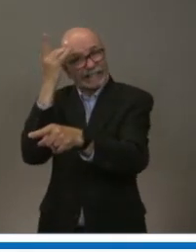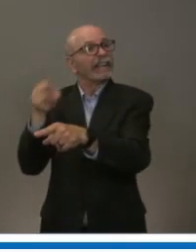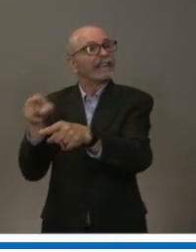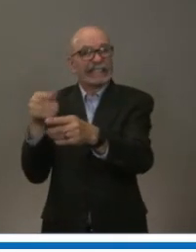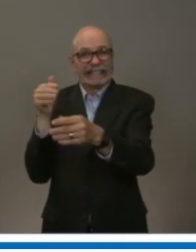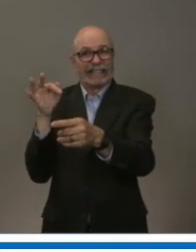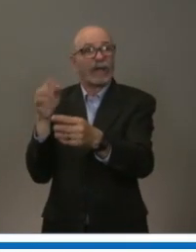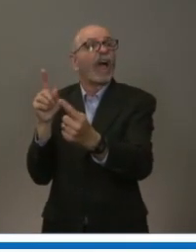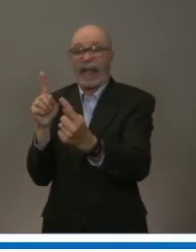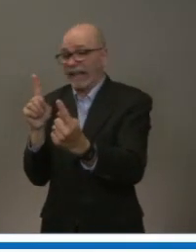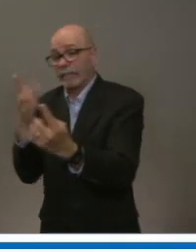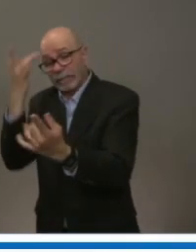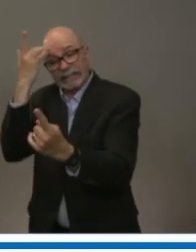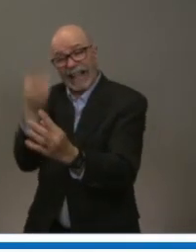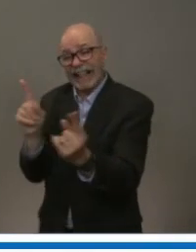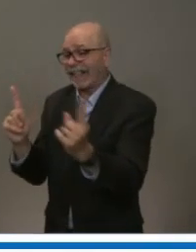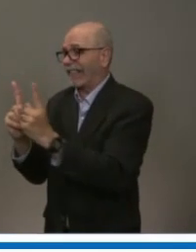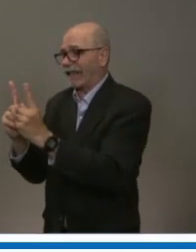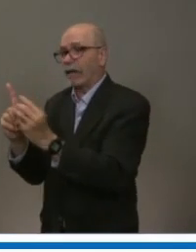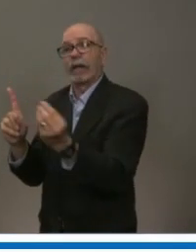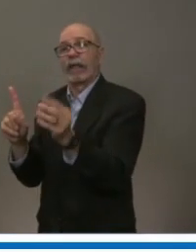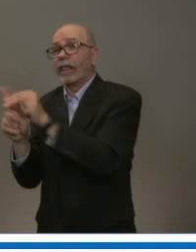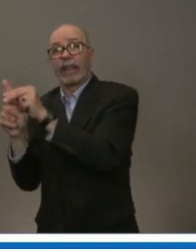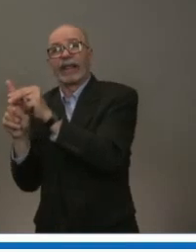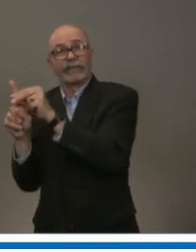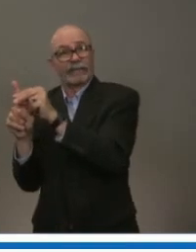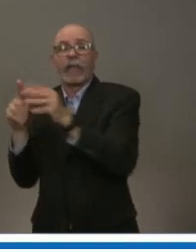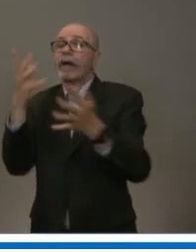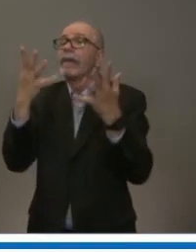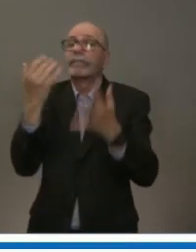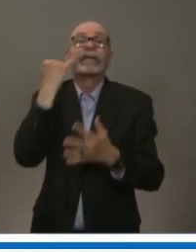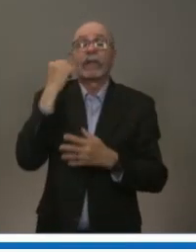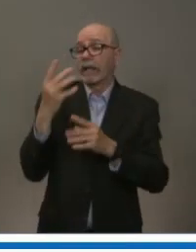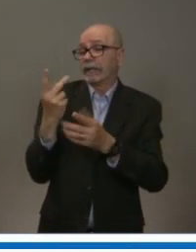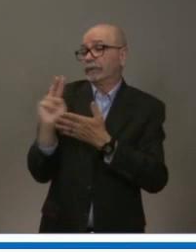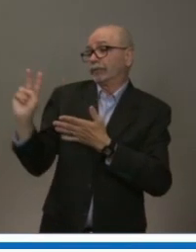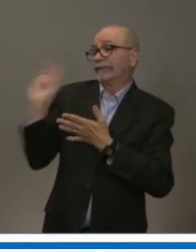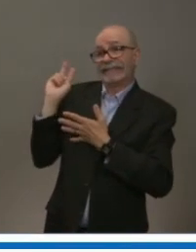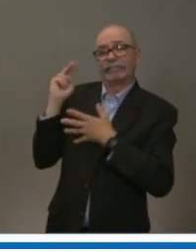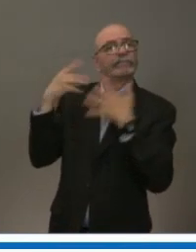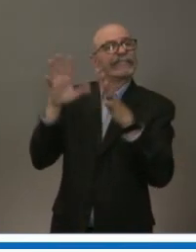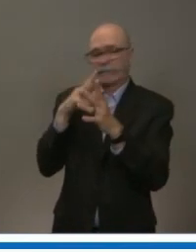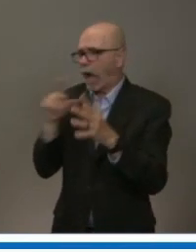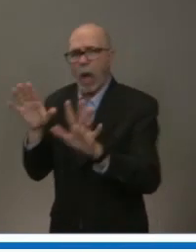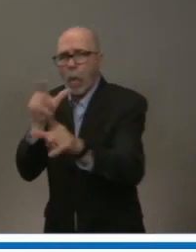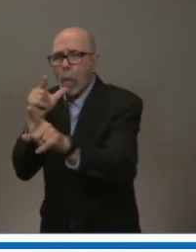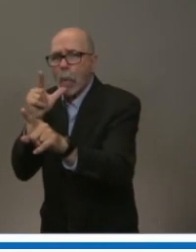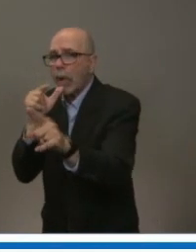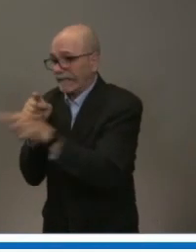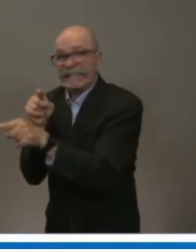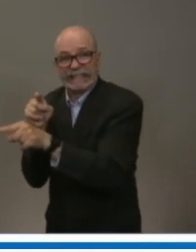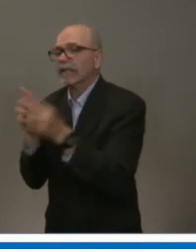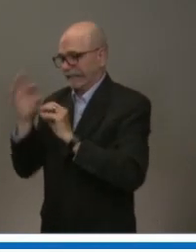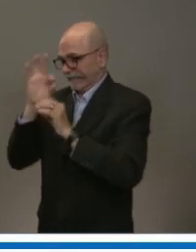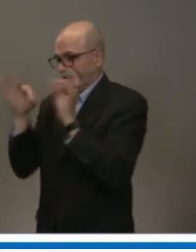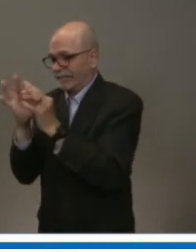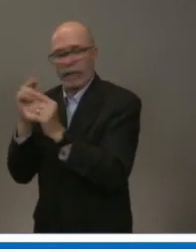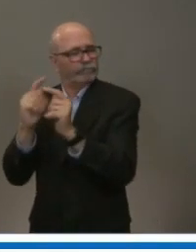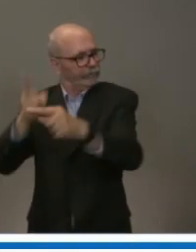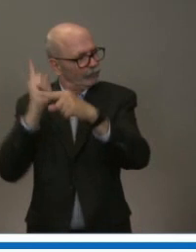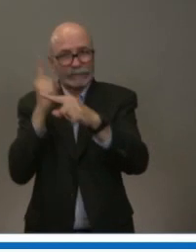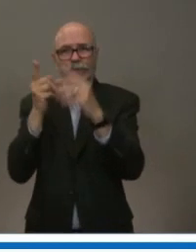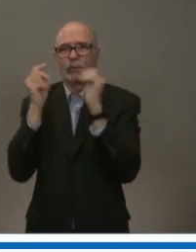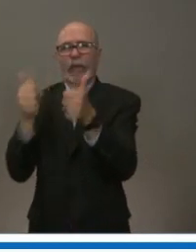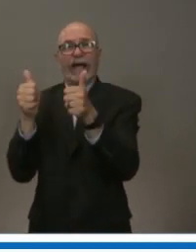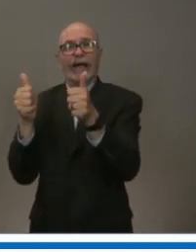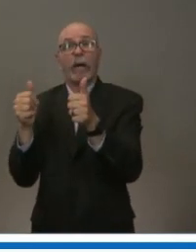said we're going to start testing those people right away. Many of the positives that we're seeing now are contacts who are testing positive, but because